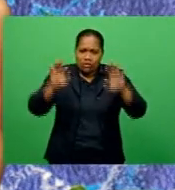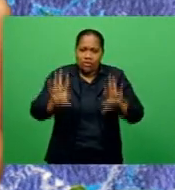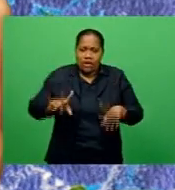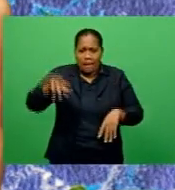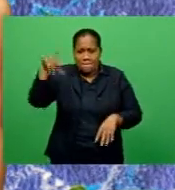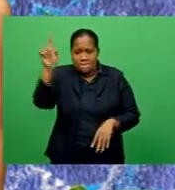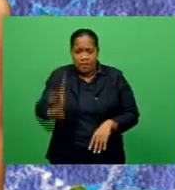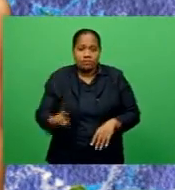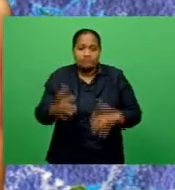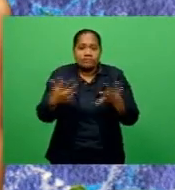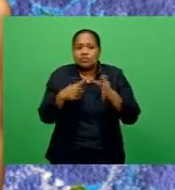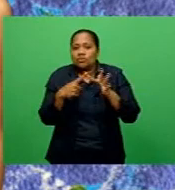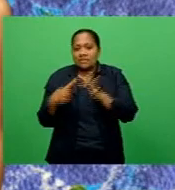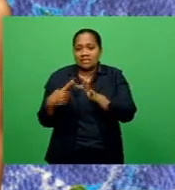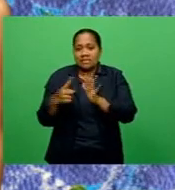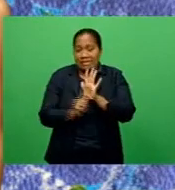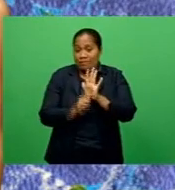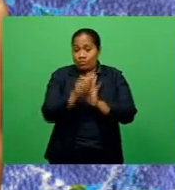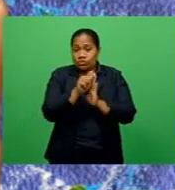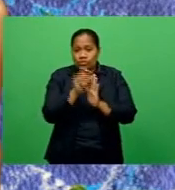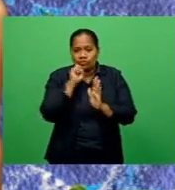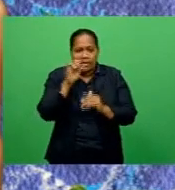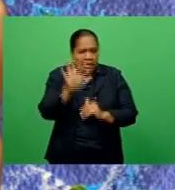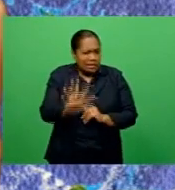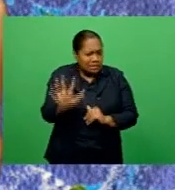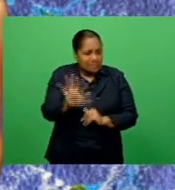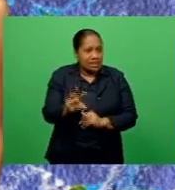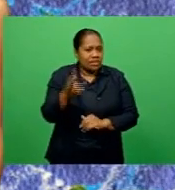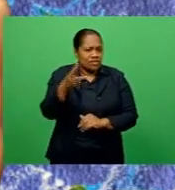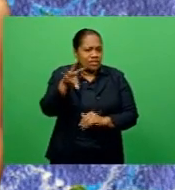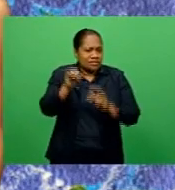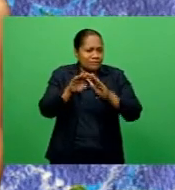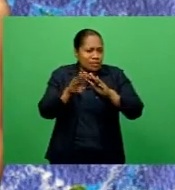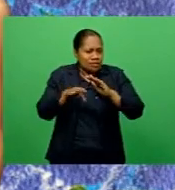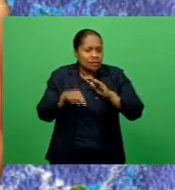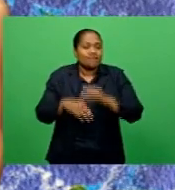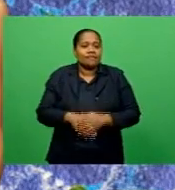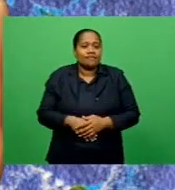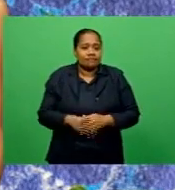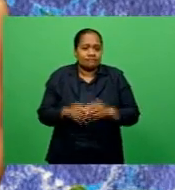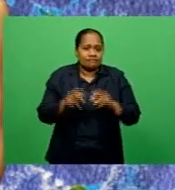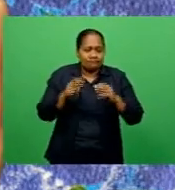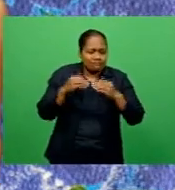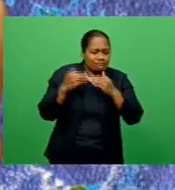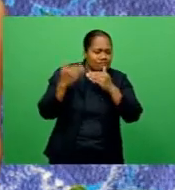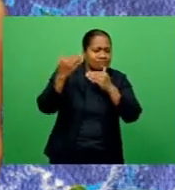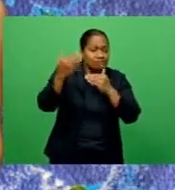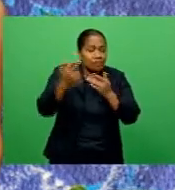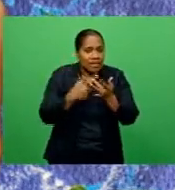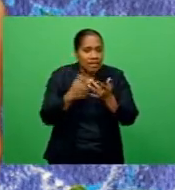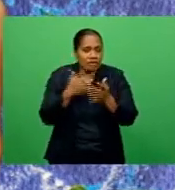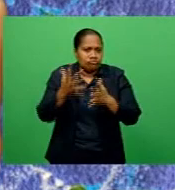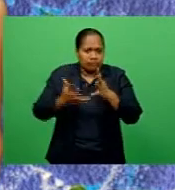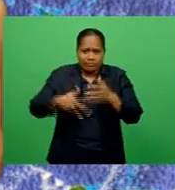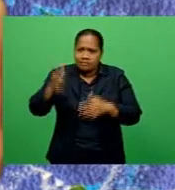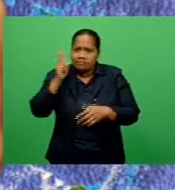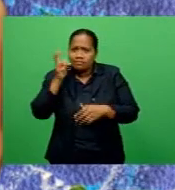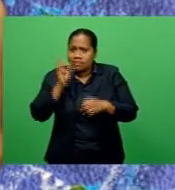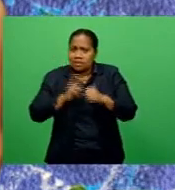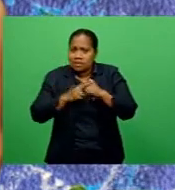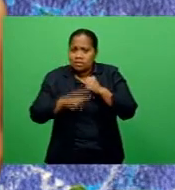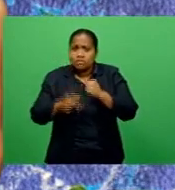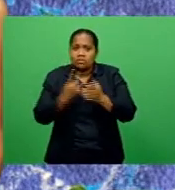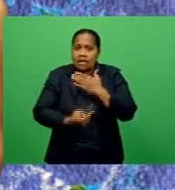east. Temperatures will remain around the low 30s. Looking ahead is another story. As you heard during the news,